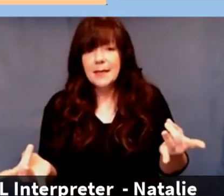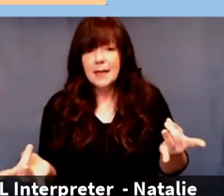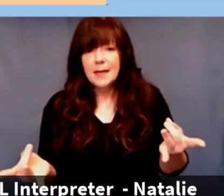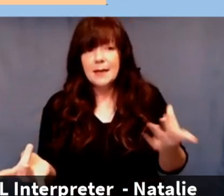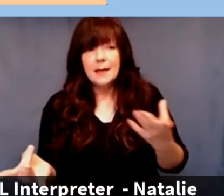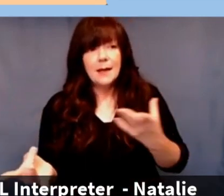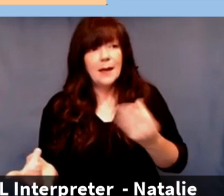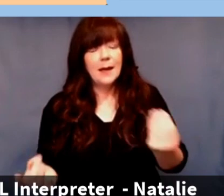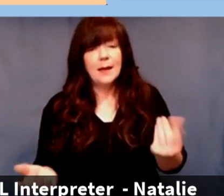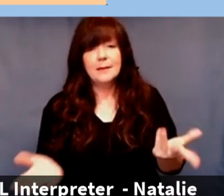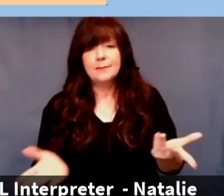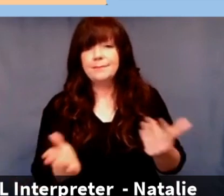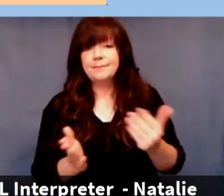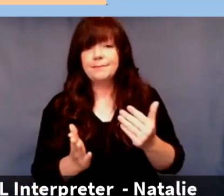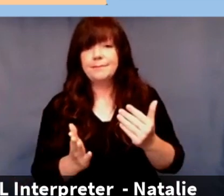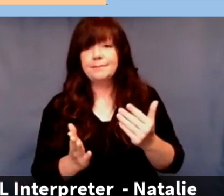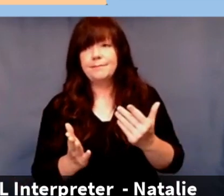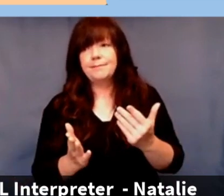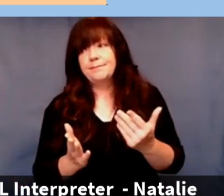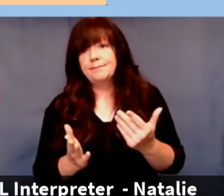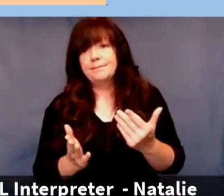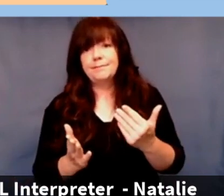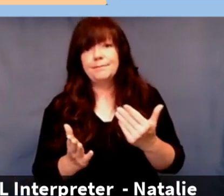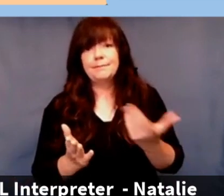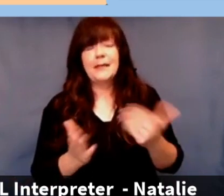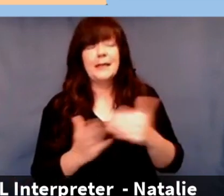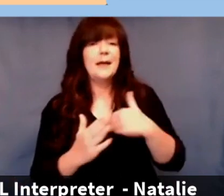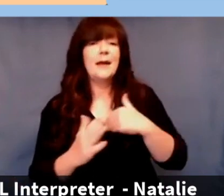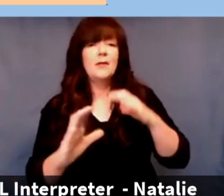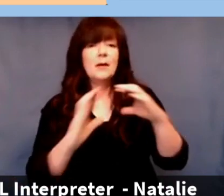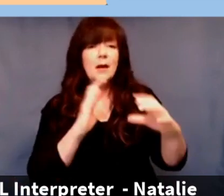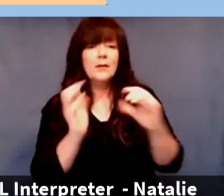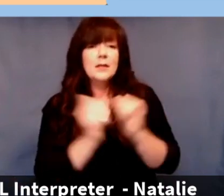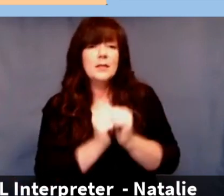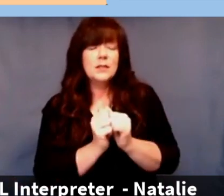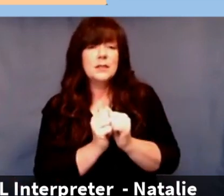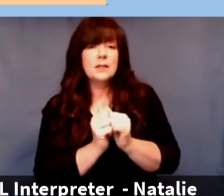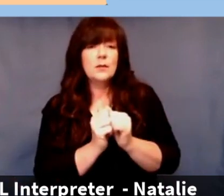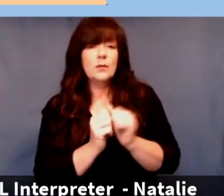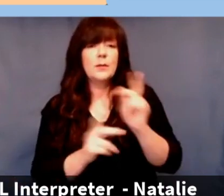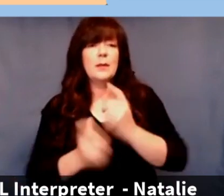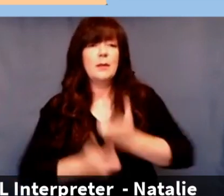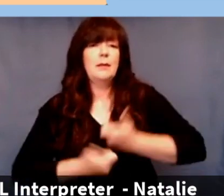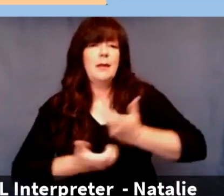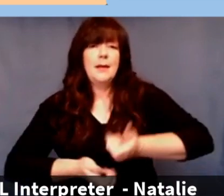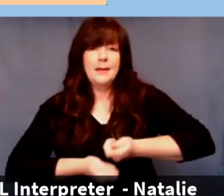out to, and having those conversations with like letting it out. Yeah.